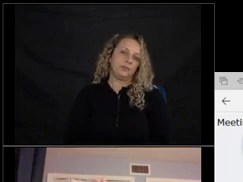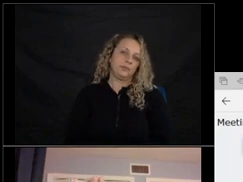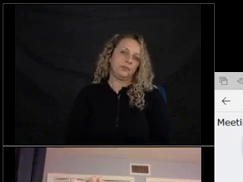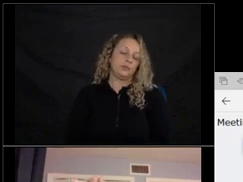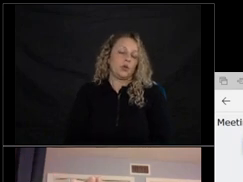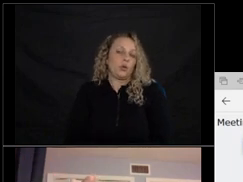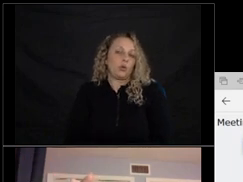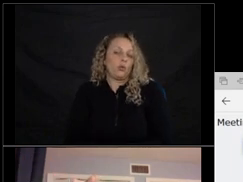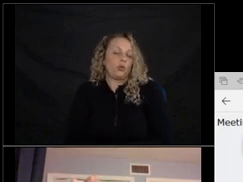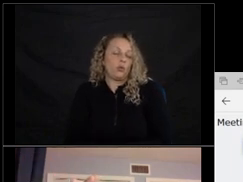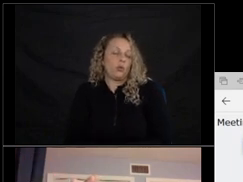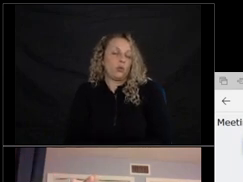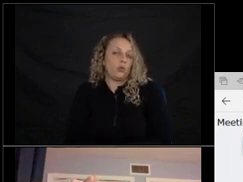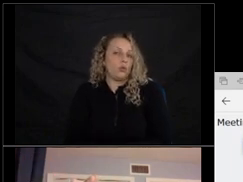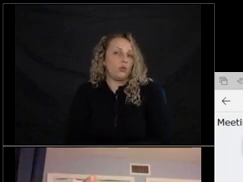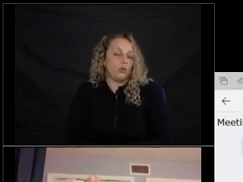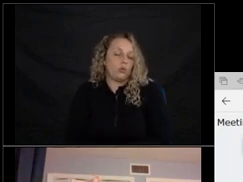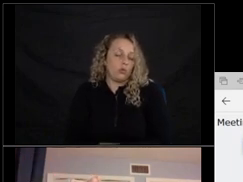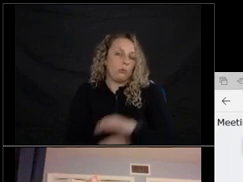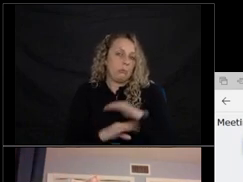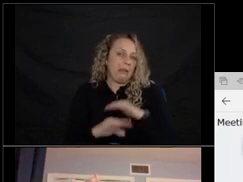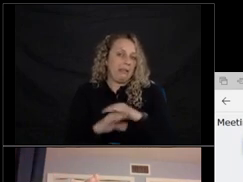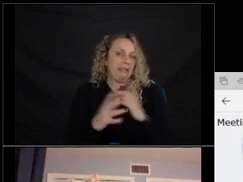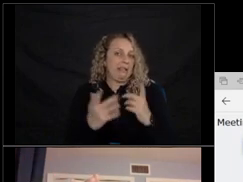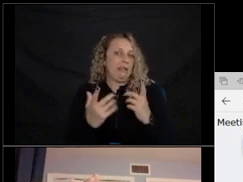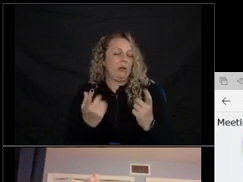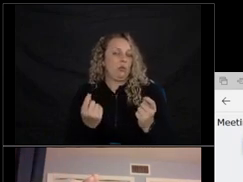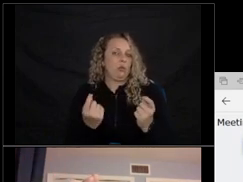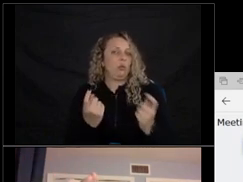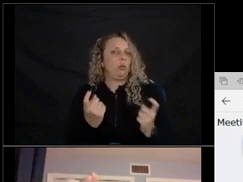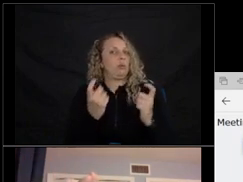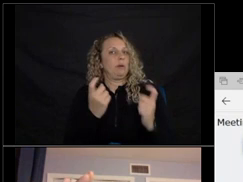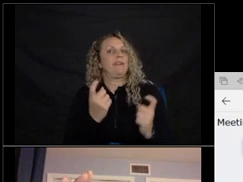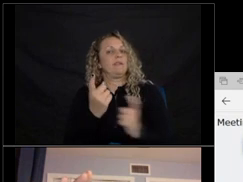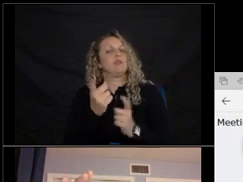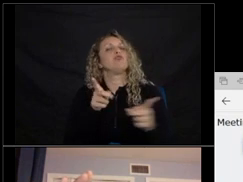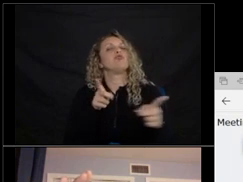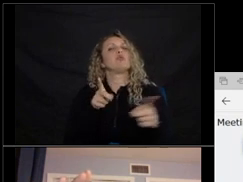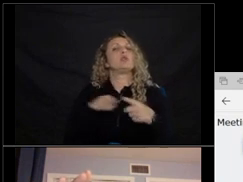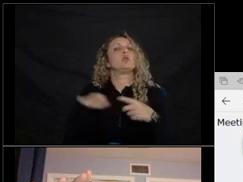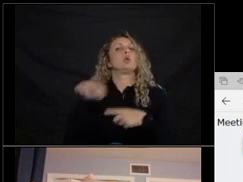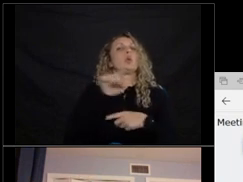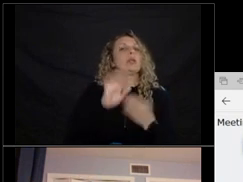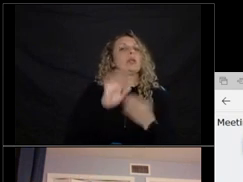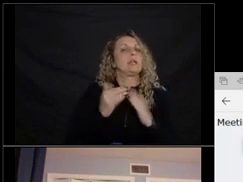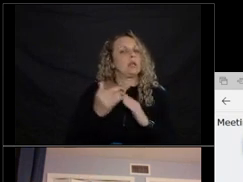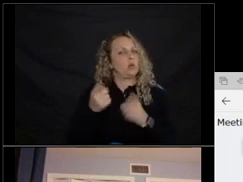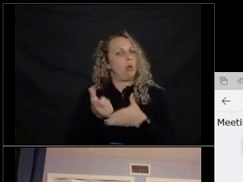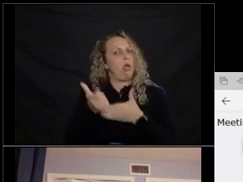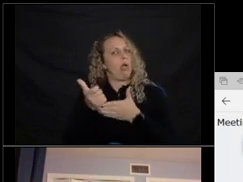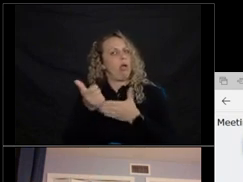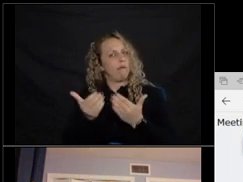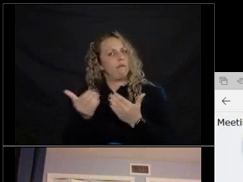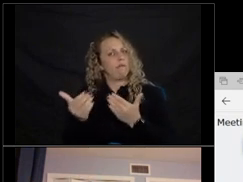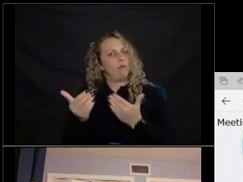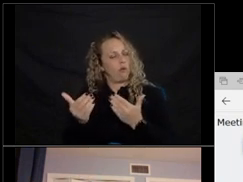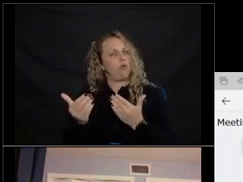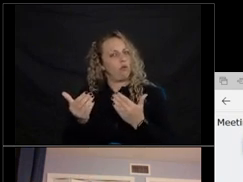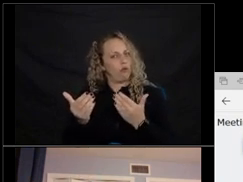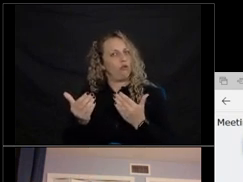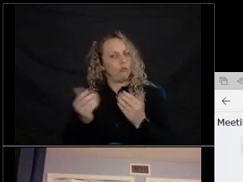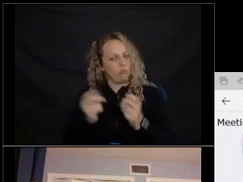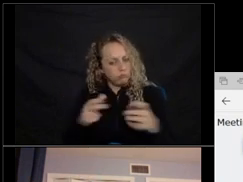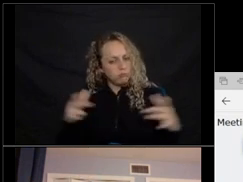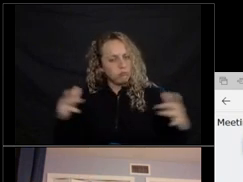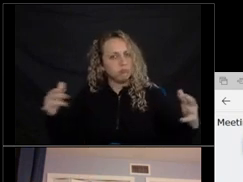So basically we're kind of giving direction to our city to help further expedite our tree canopy study